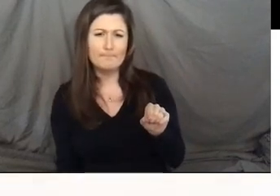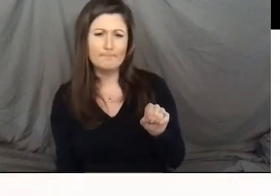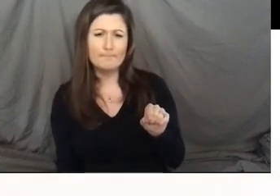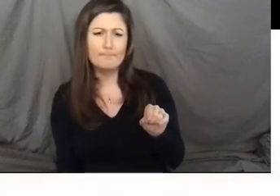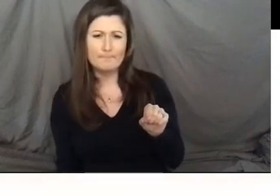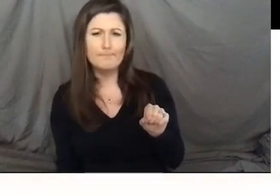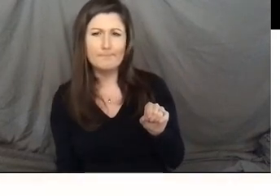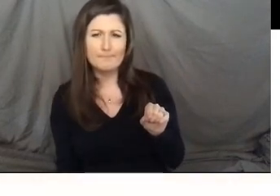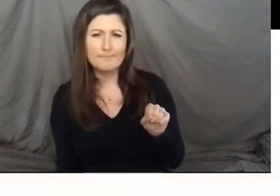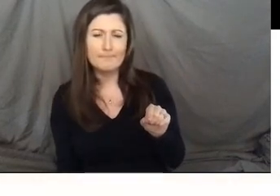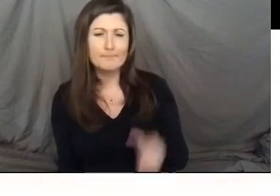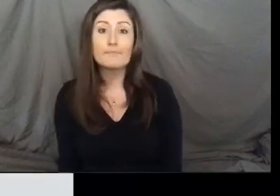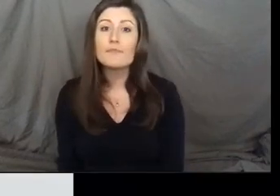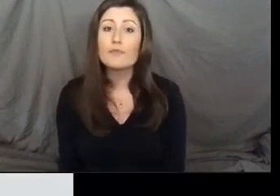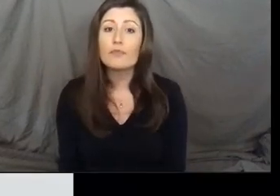tinyurl.com/T-Bird yearbook.